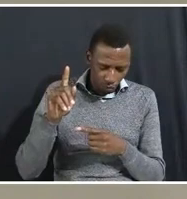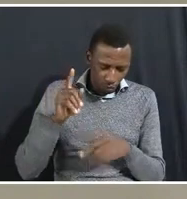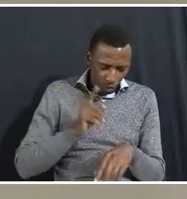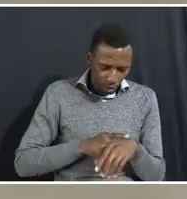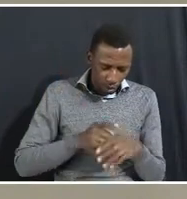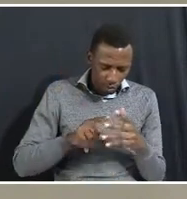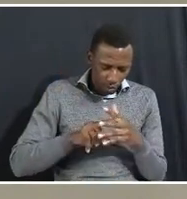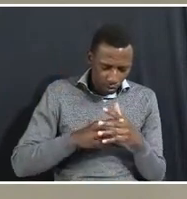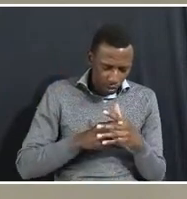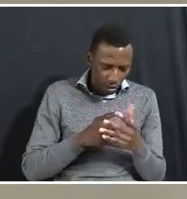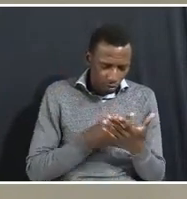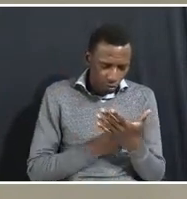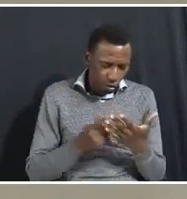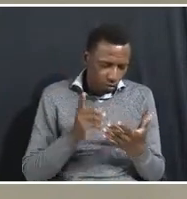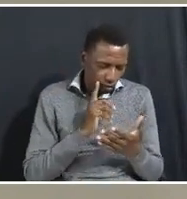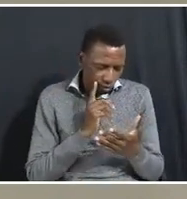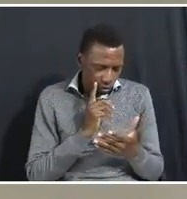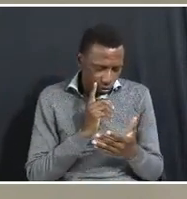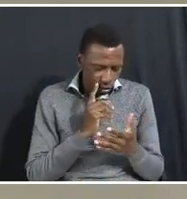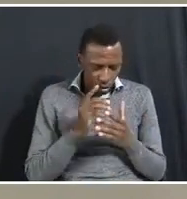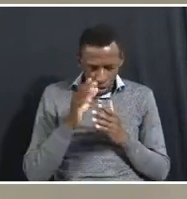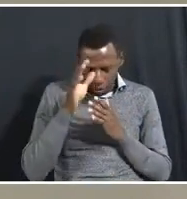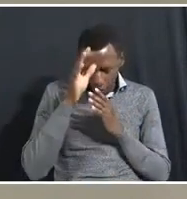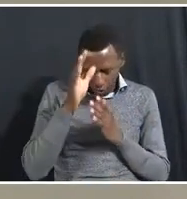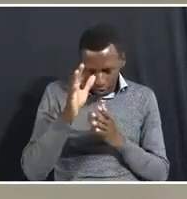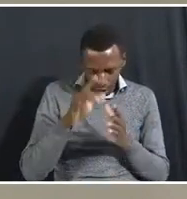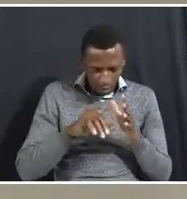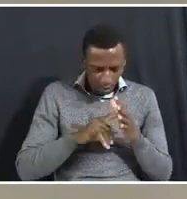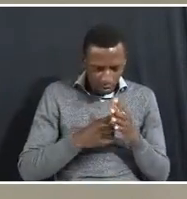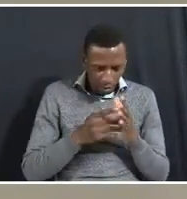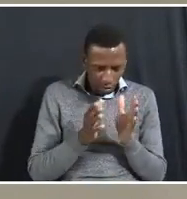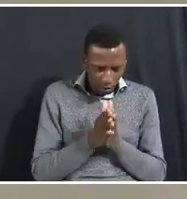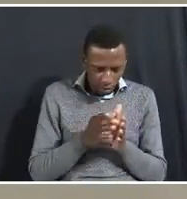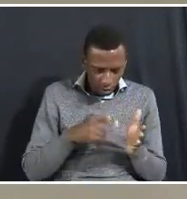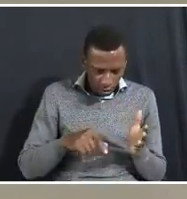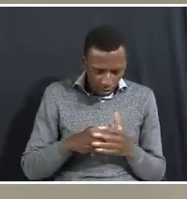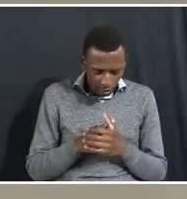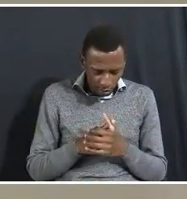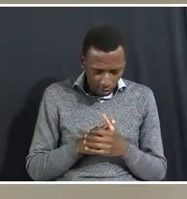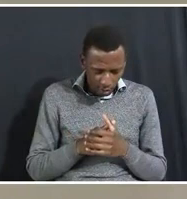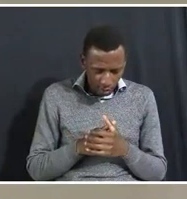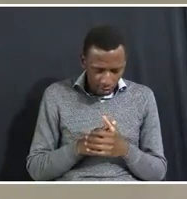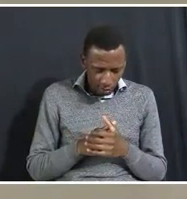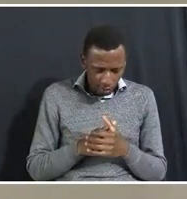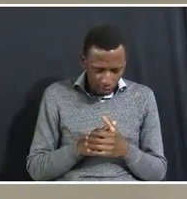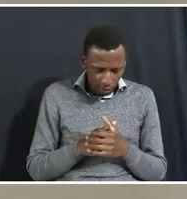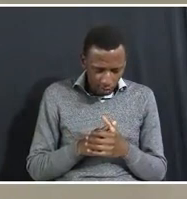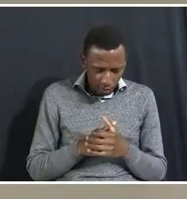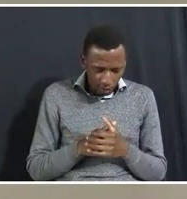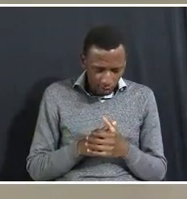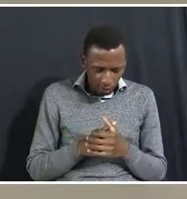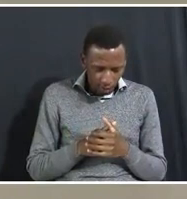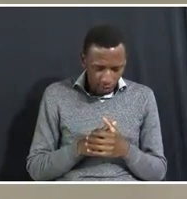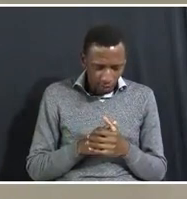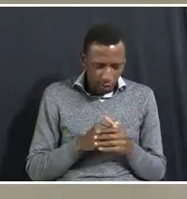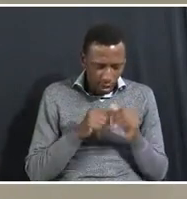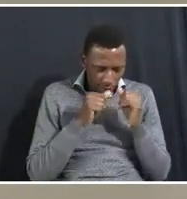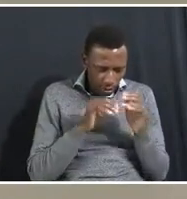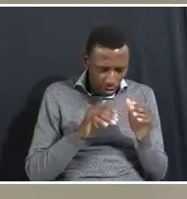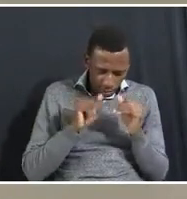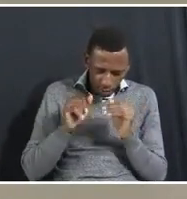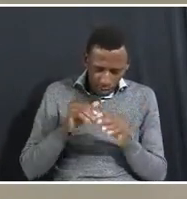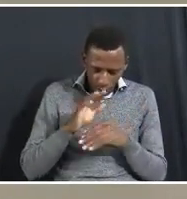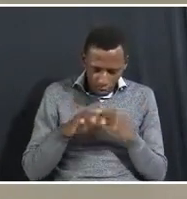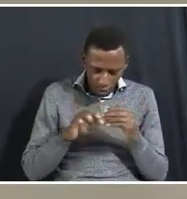As we start the week tomorrow, Father, start with us. Be a blessing to all the families that are represented